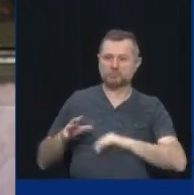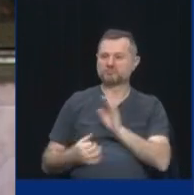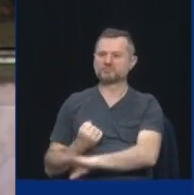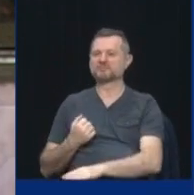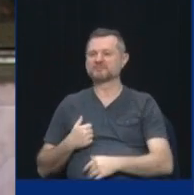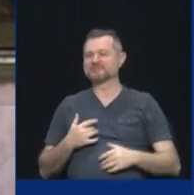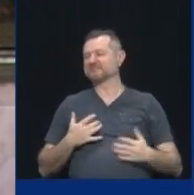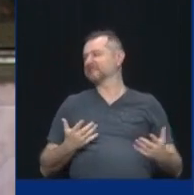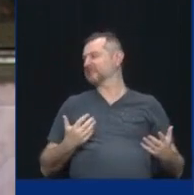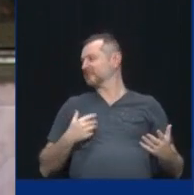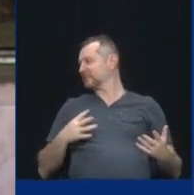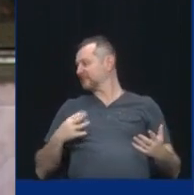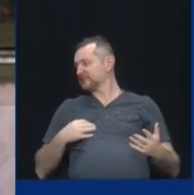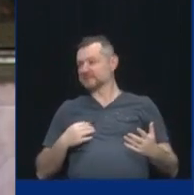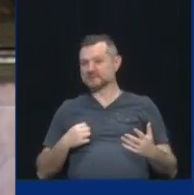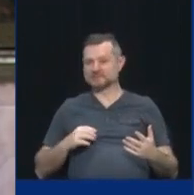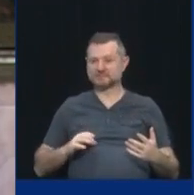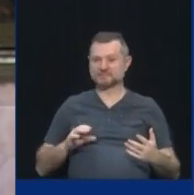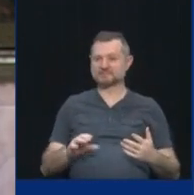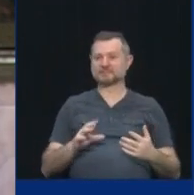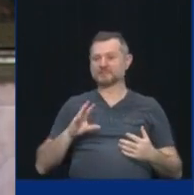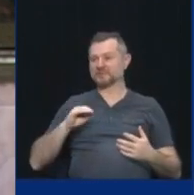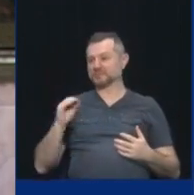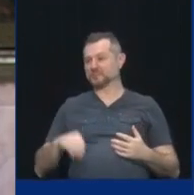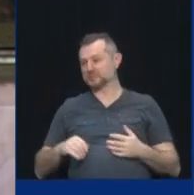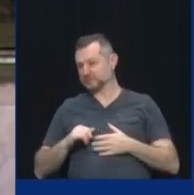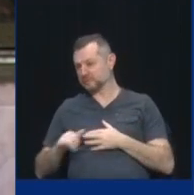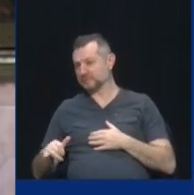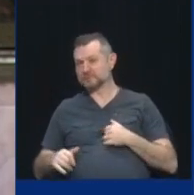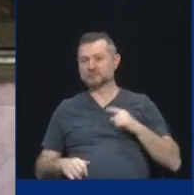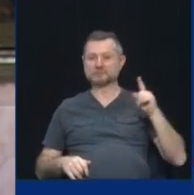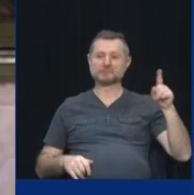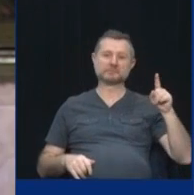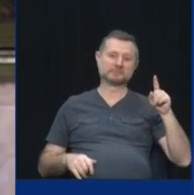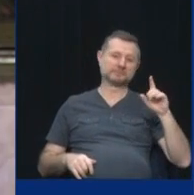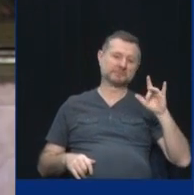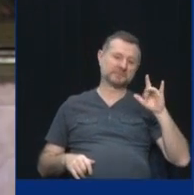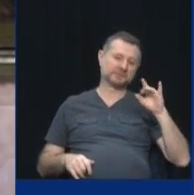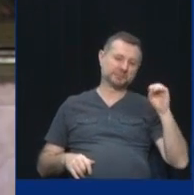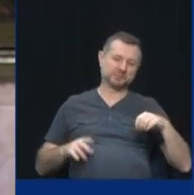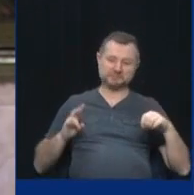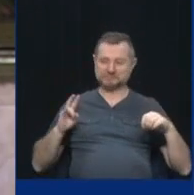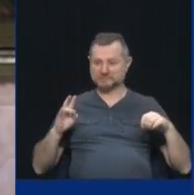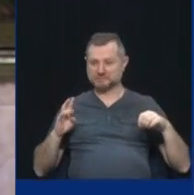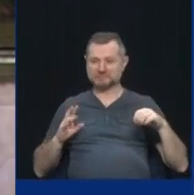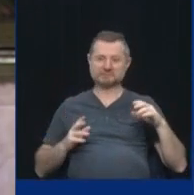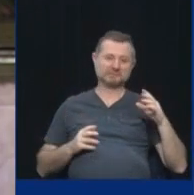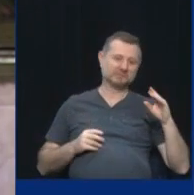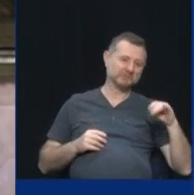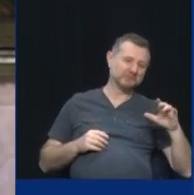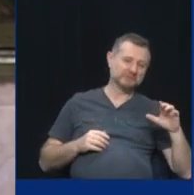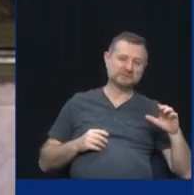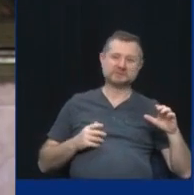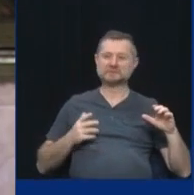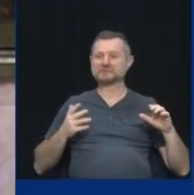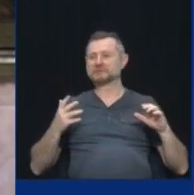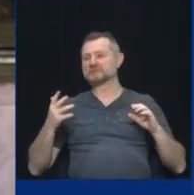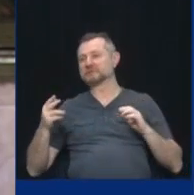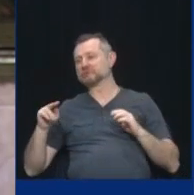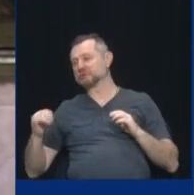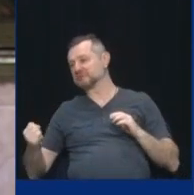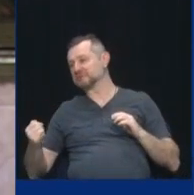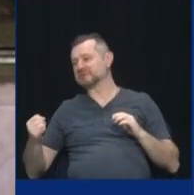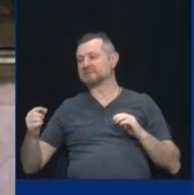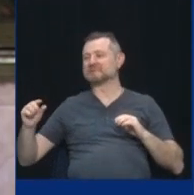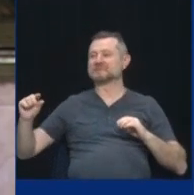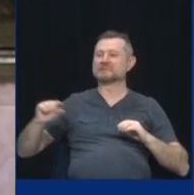New York, 25 New Jersey. That should have been federal money. Who's coming through the new Gateway? It's